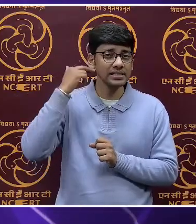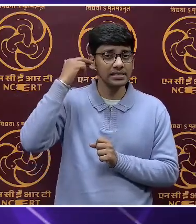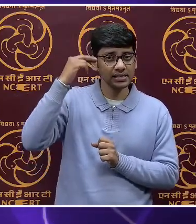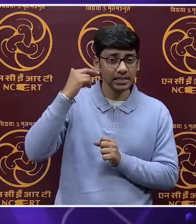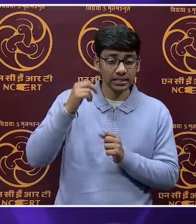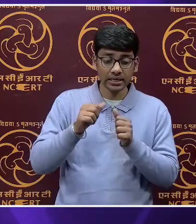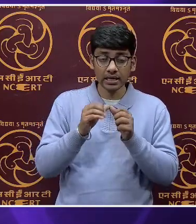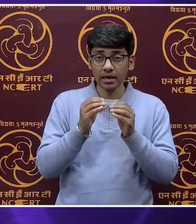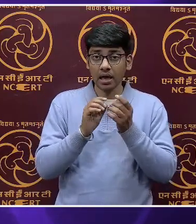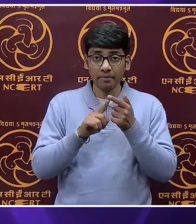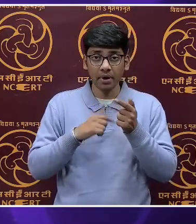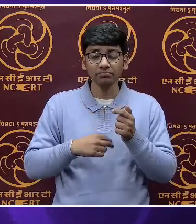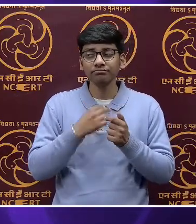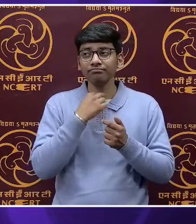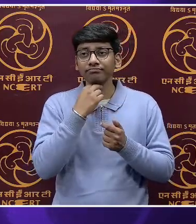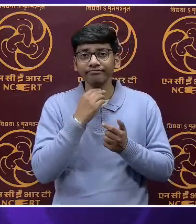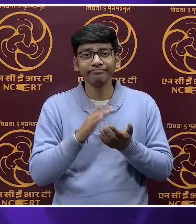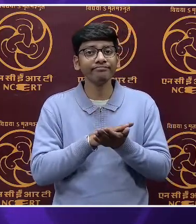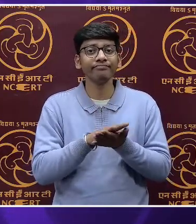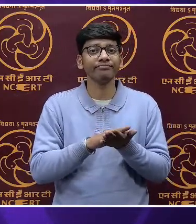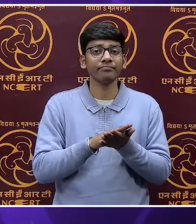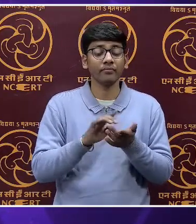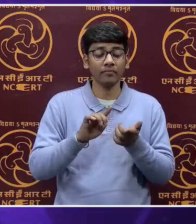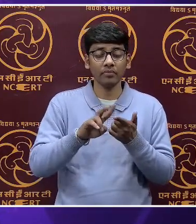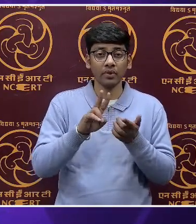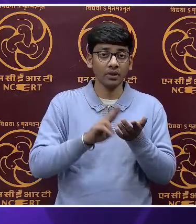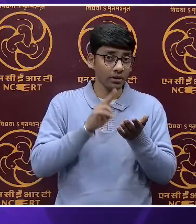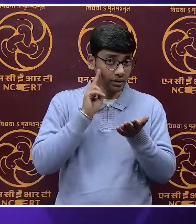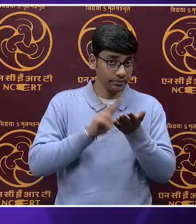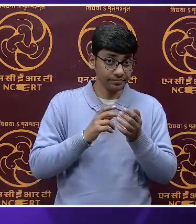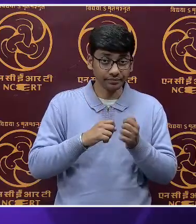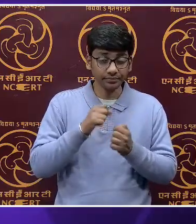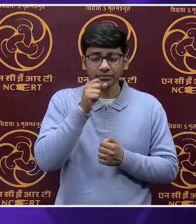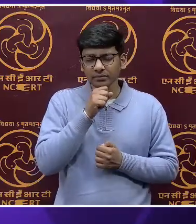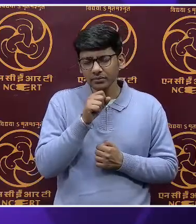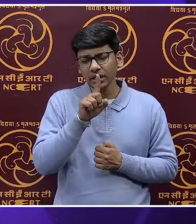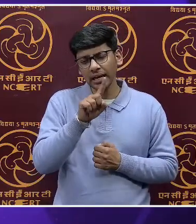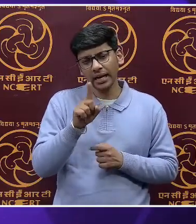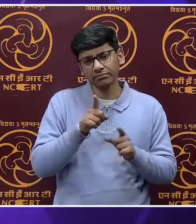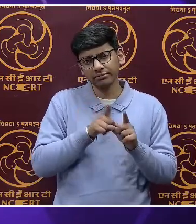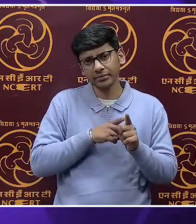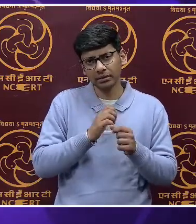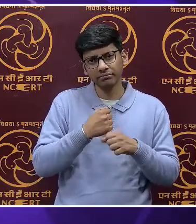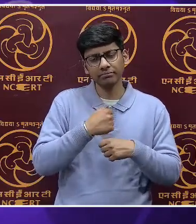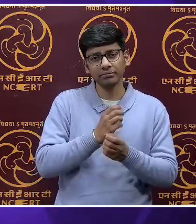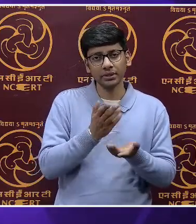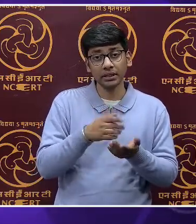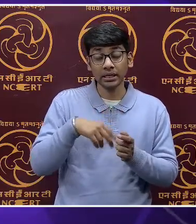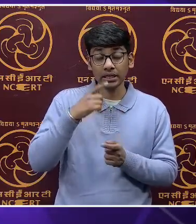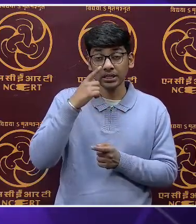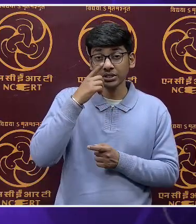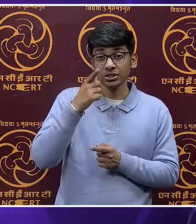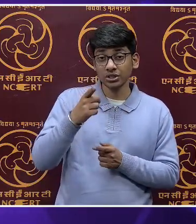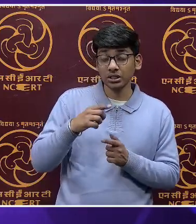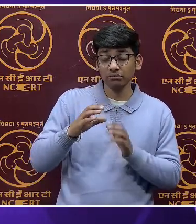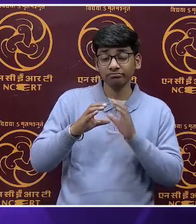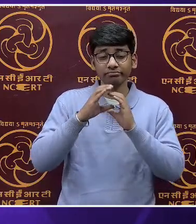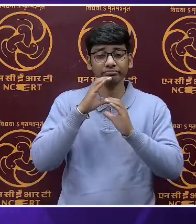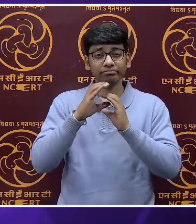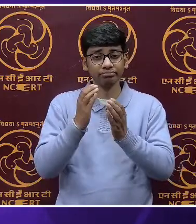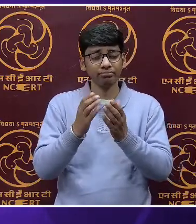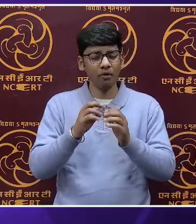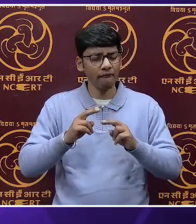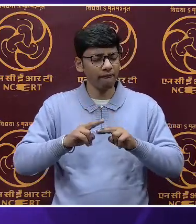able to speak also. But here Evelyn could speak till the age of 11 and hear as well. Yeah. That's why she is a master communicator. But Wow.